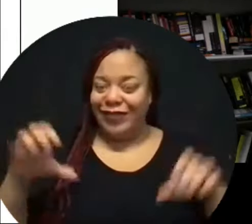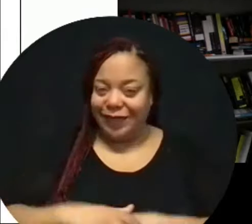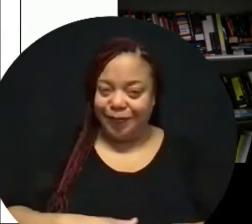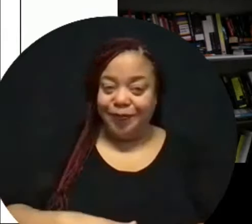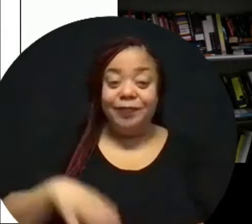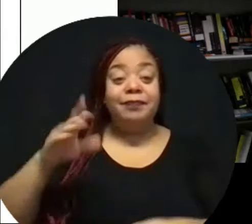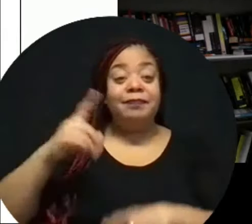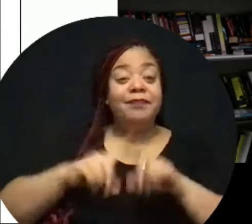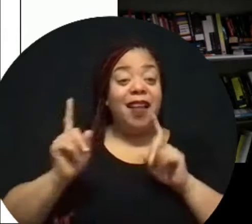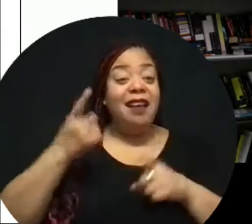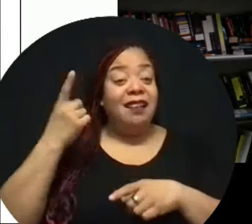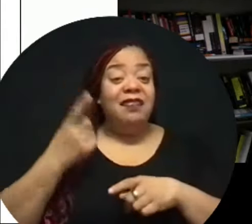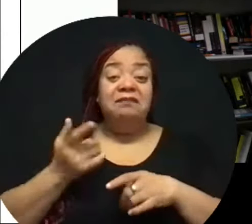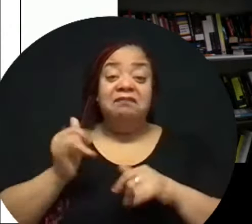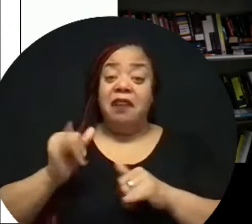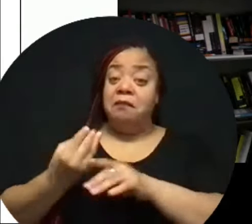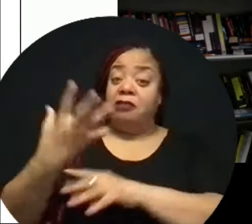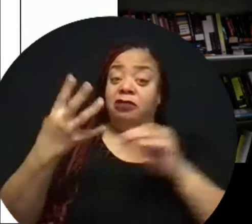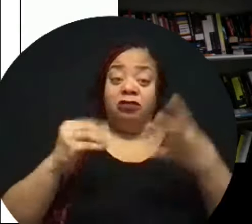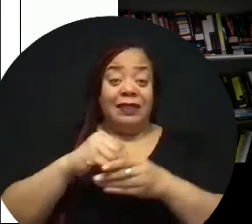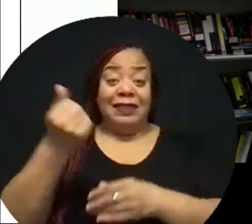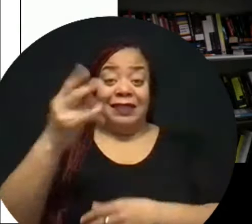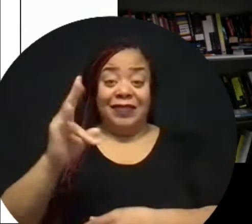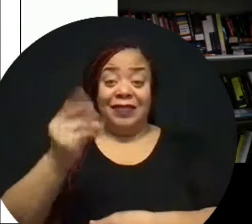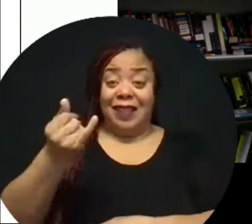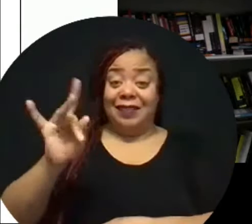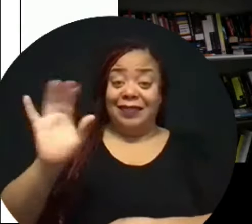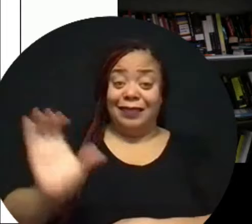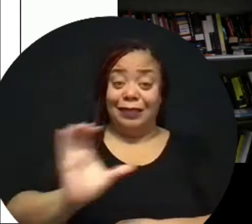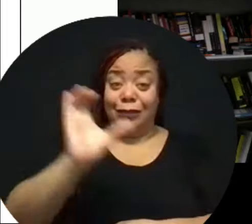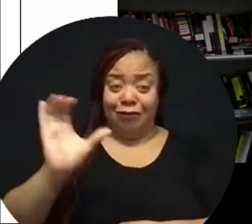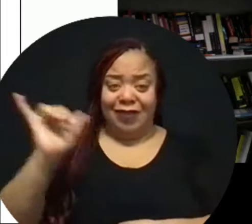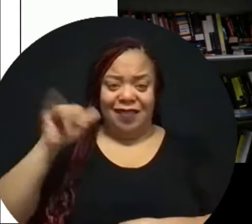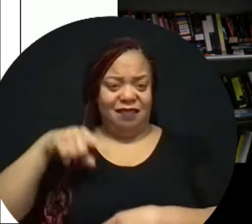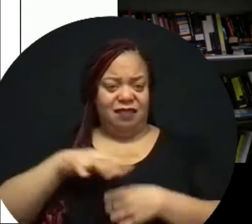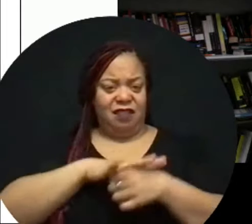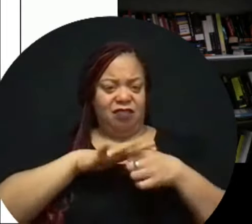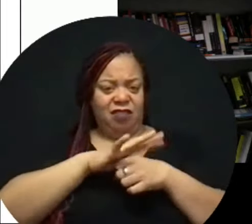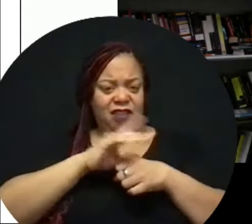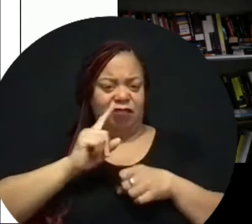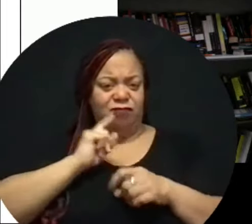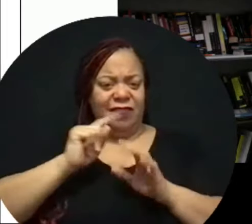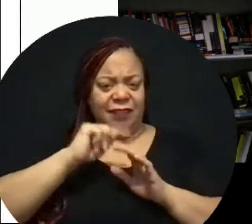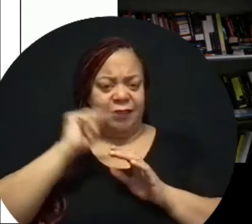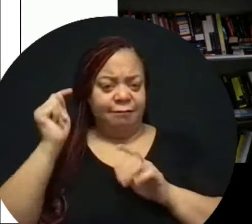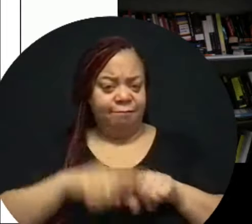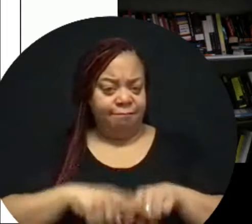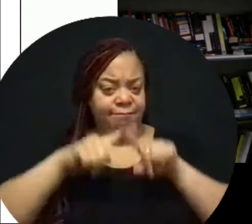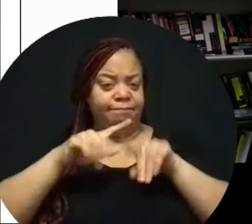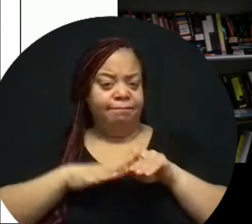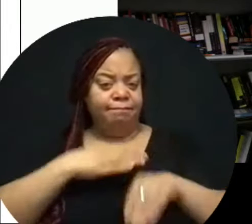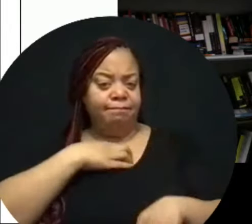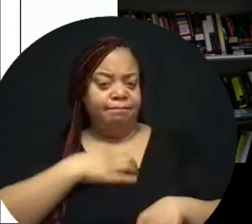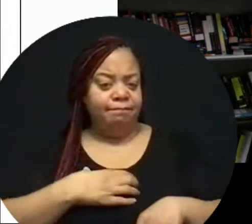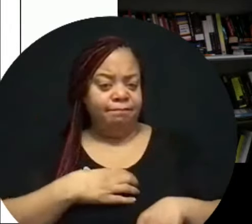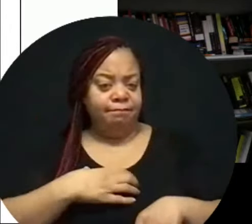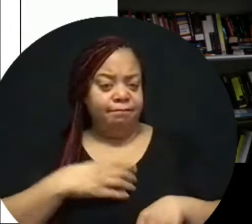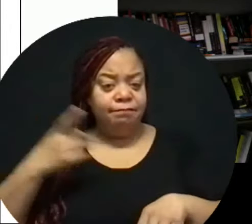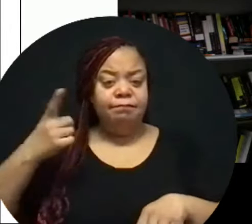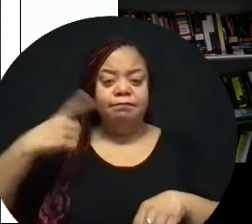the kind of physical malleability and plasticity of enslaved people's bodies,